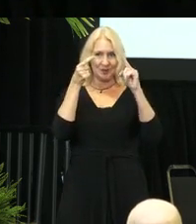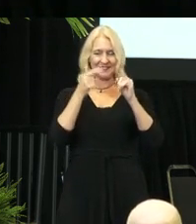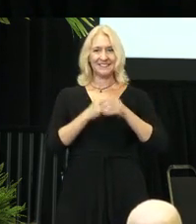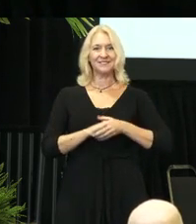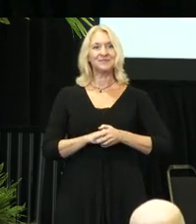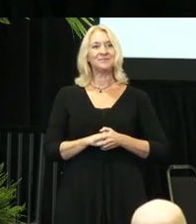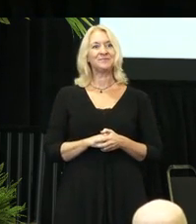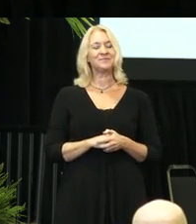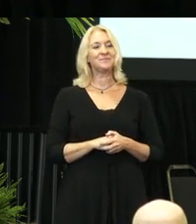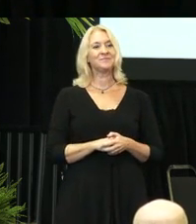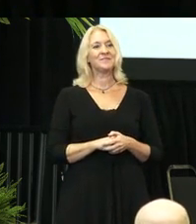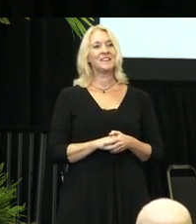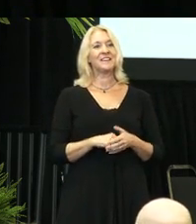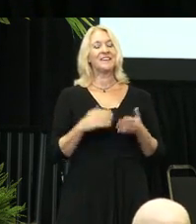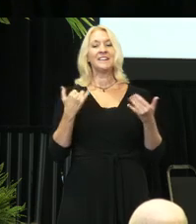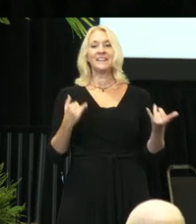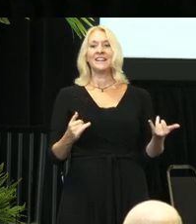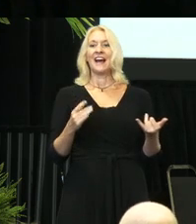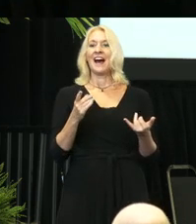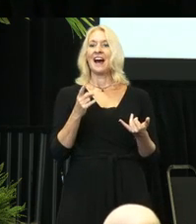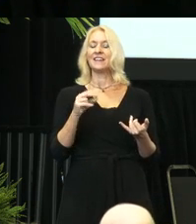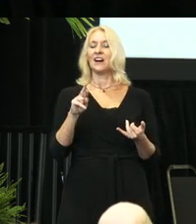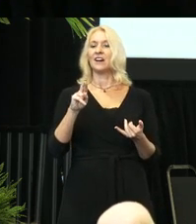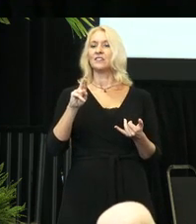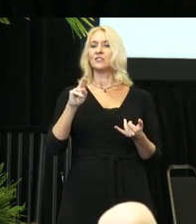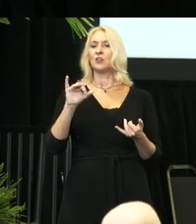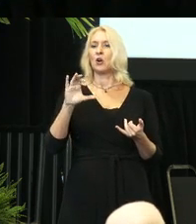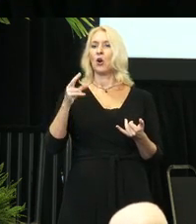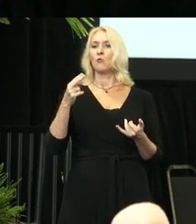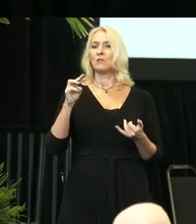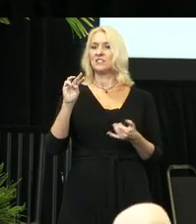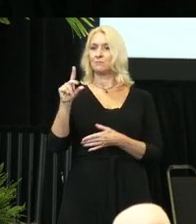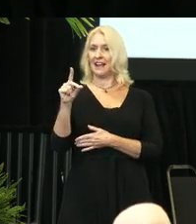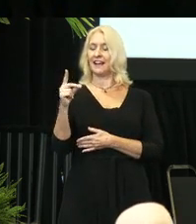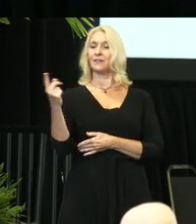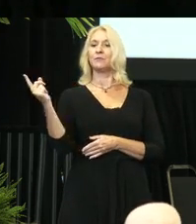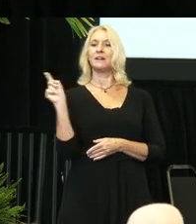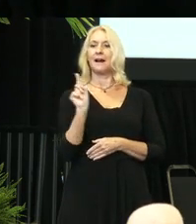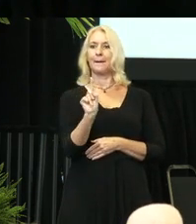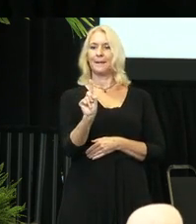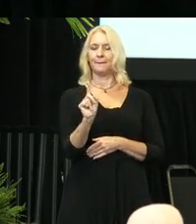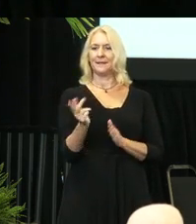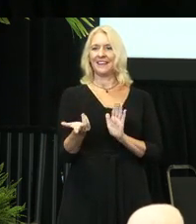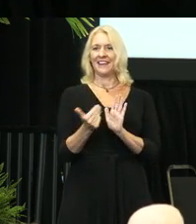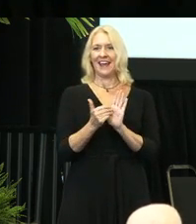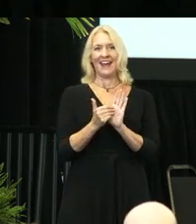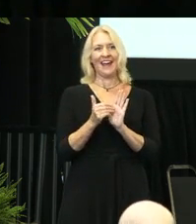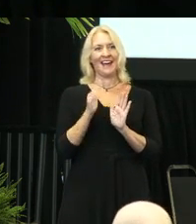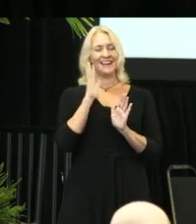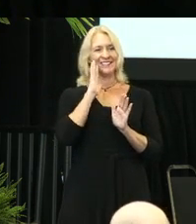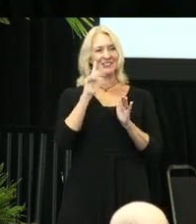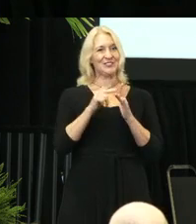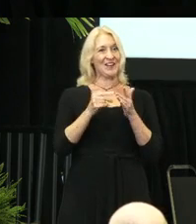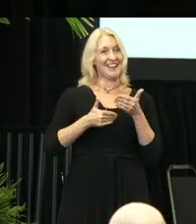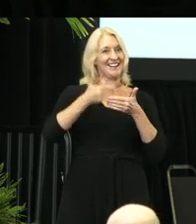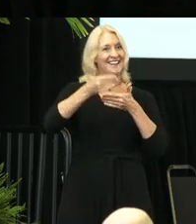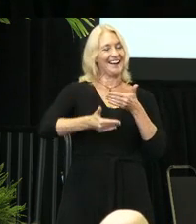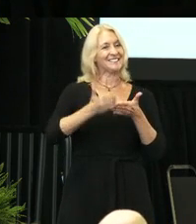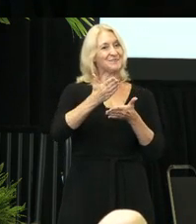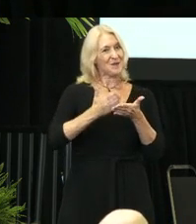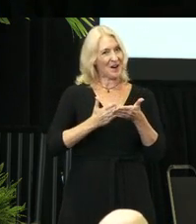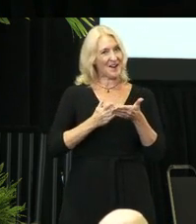Now, I would like to bring Dr. Aaron Richmond back to the stage to lead us through the next portion of today's ceremony. Dr.